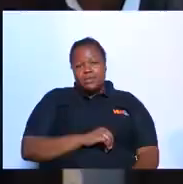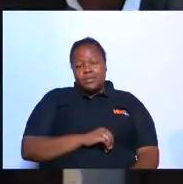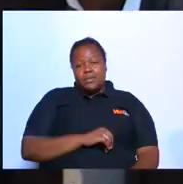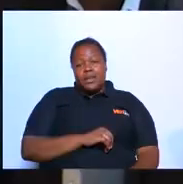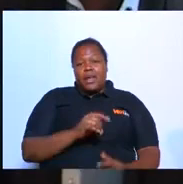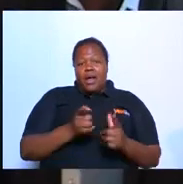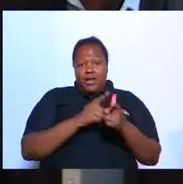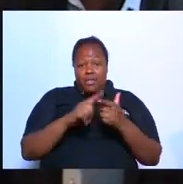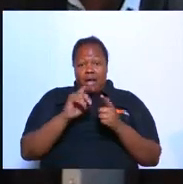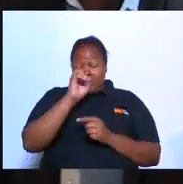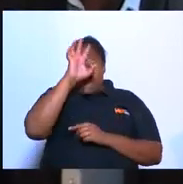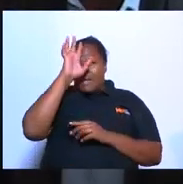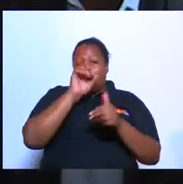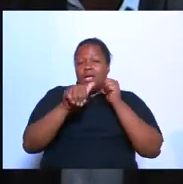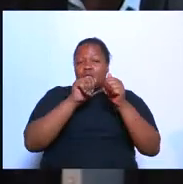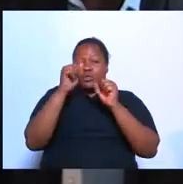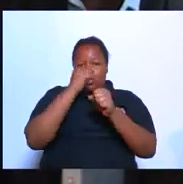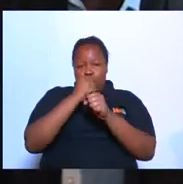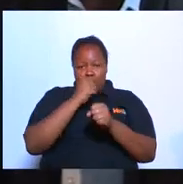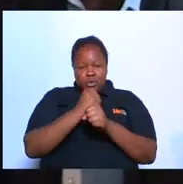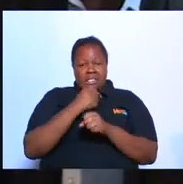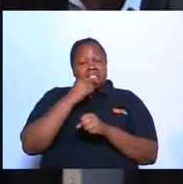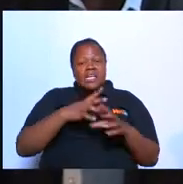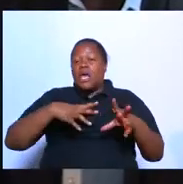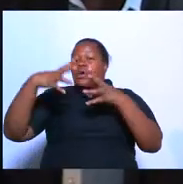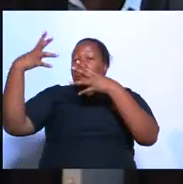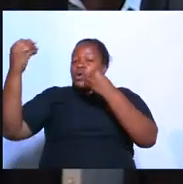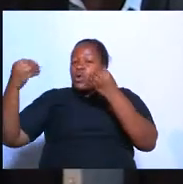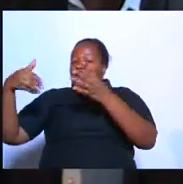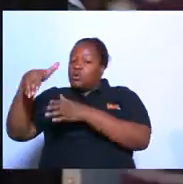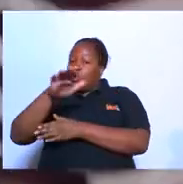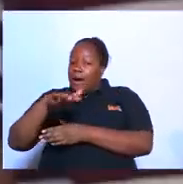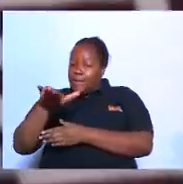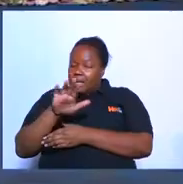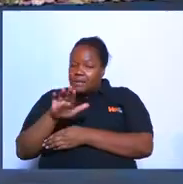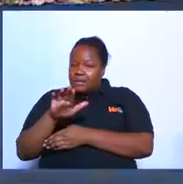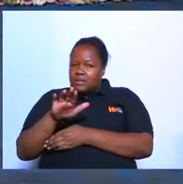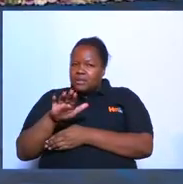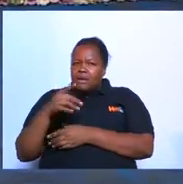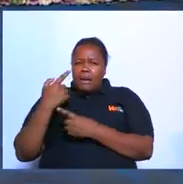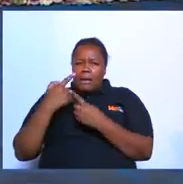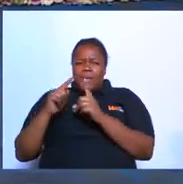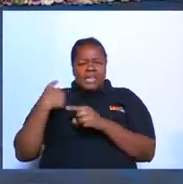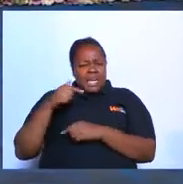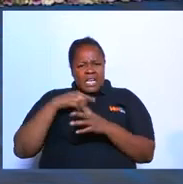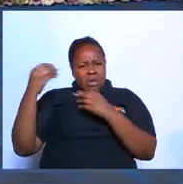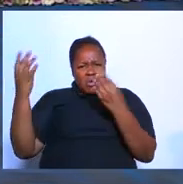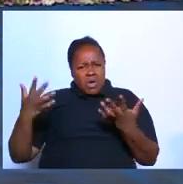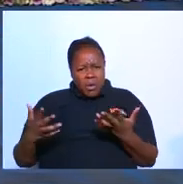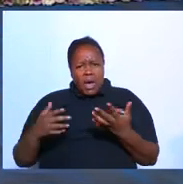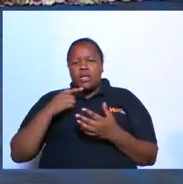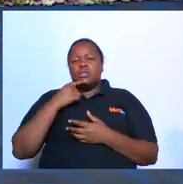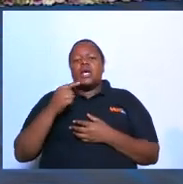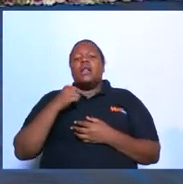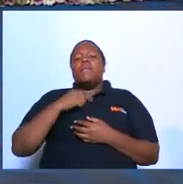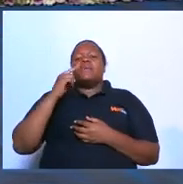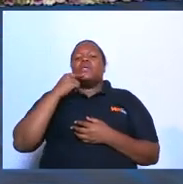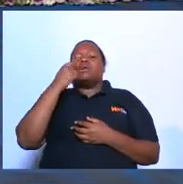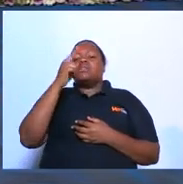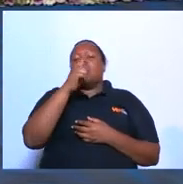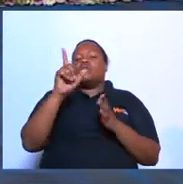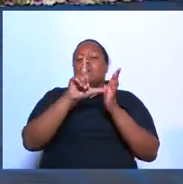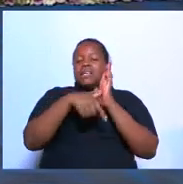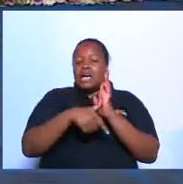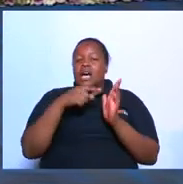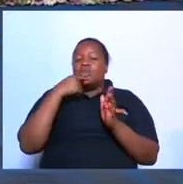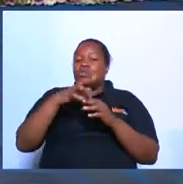and the surprise you are doing let's go somewhere where are we going I will tell you later so